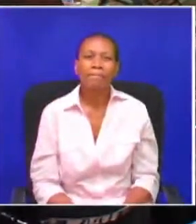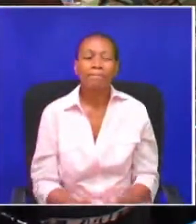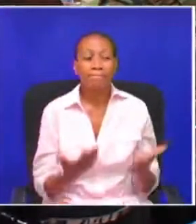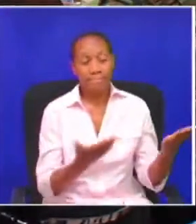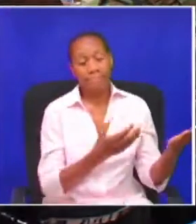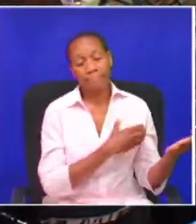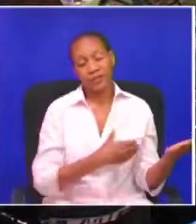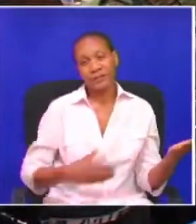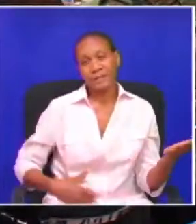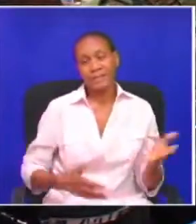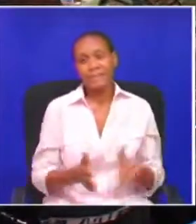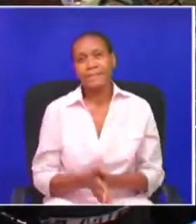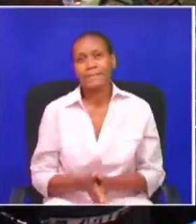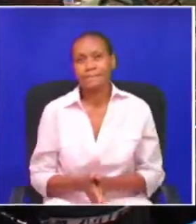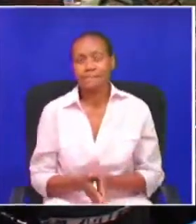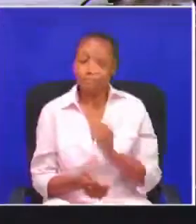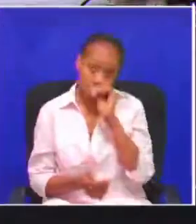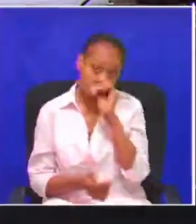mongameli.